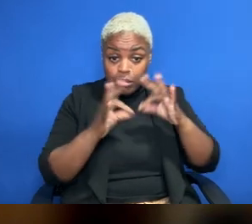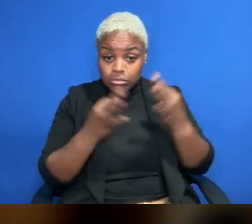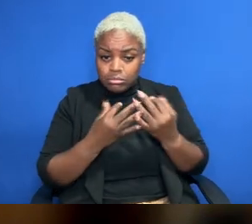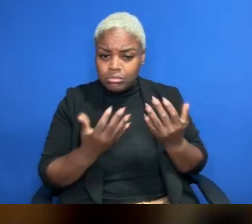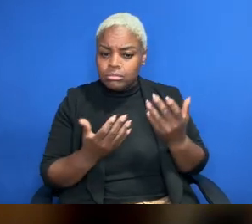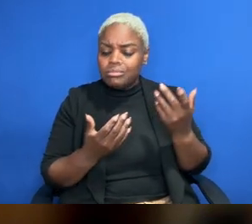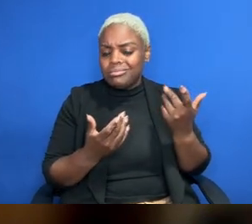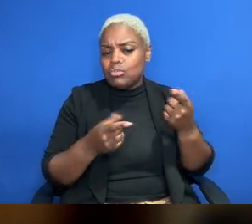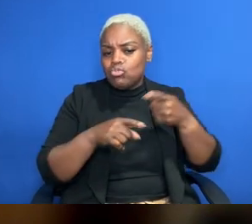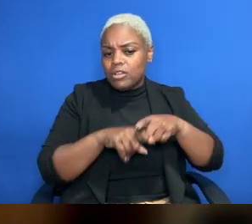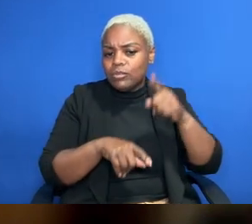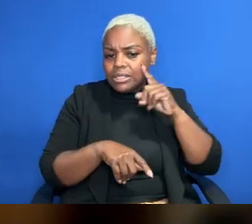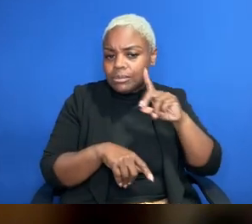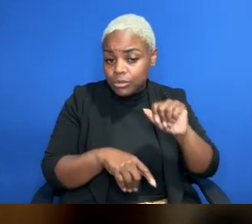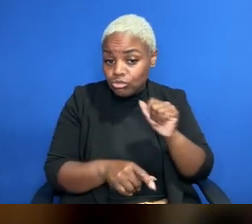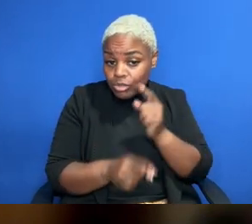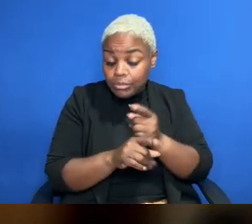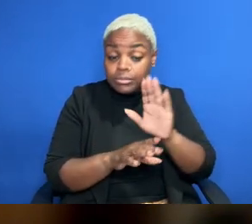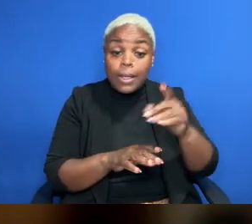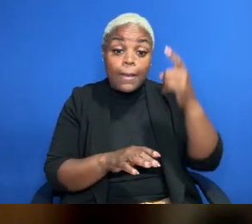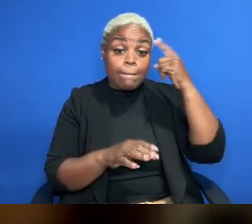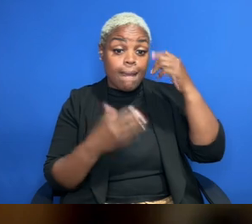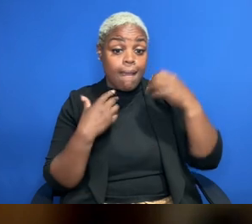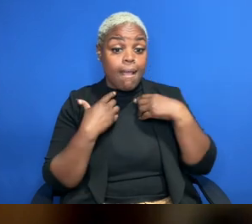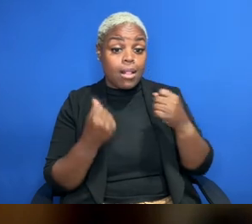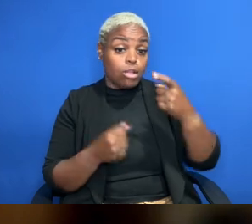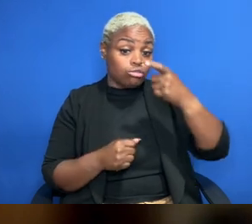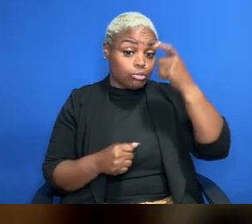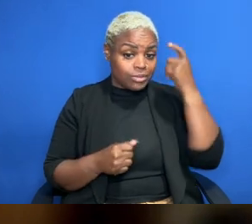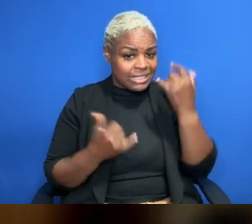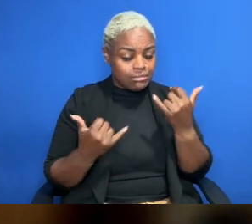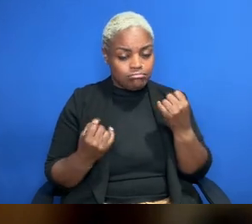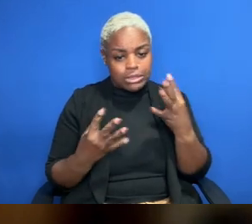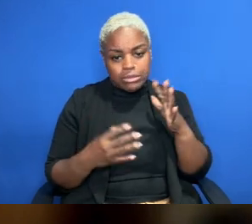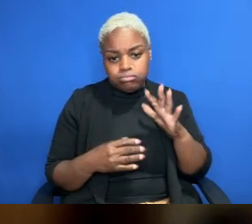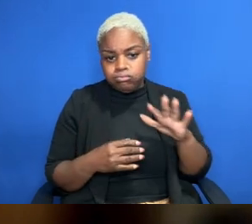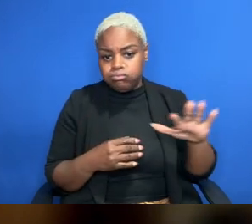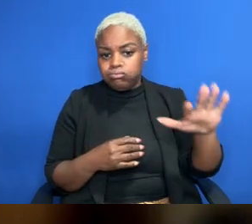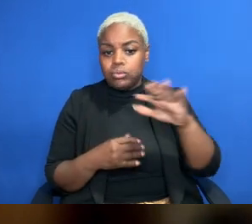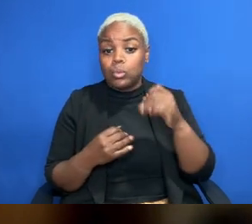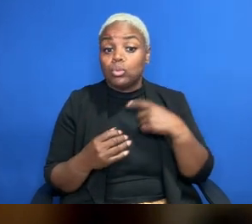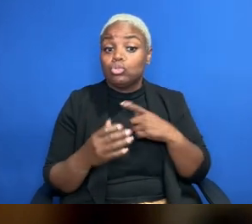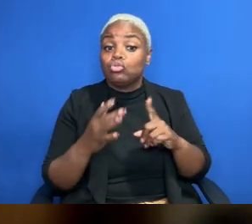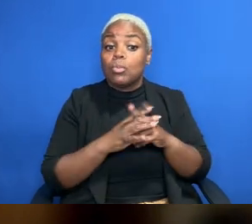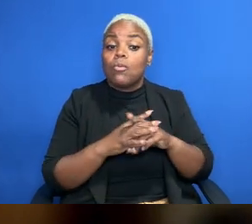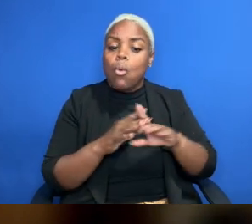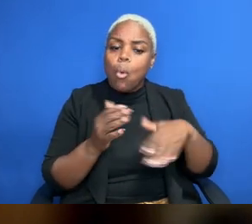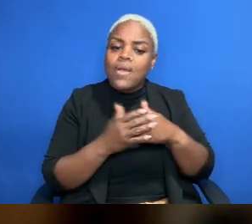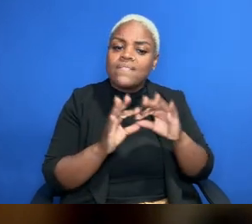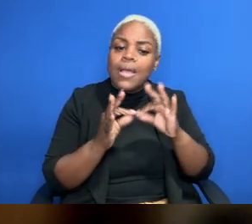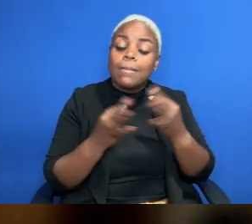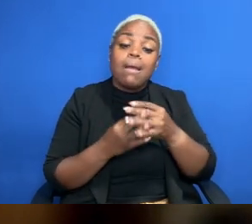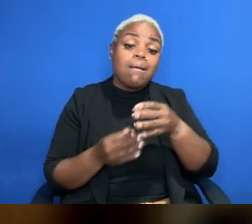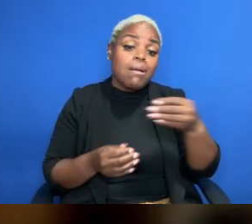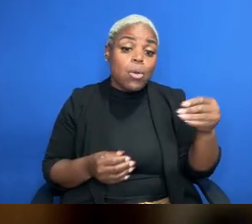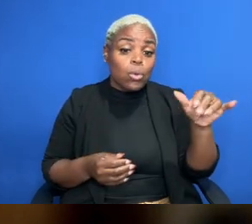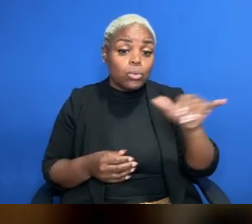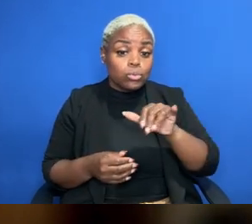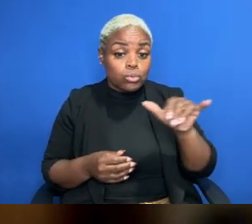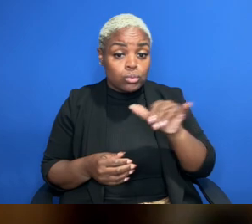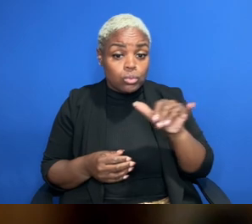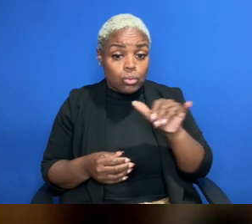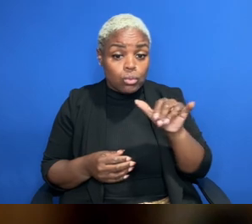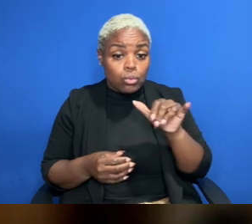families, often kind of across disabilities, right? Mental health and trauma exists in many. So we're there really, and we show